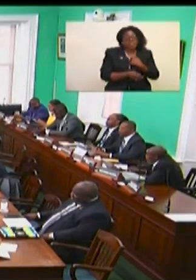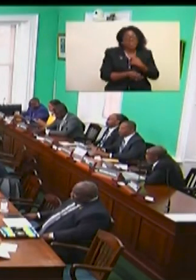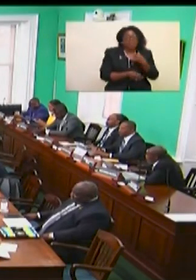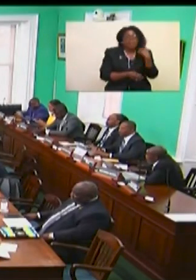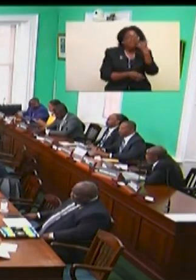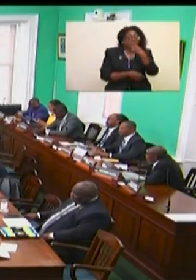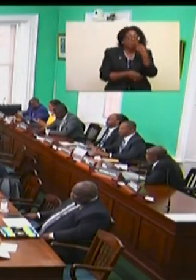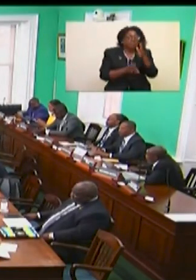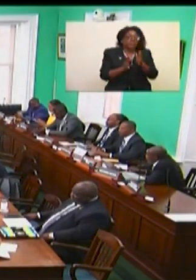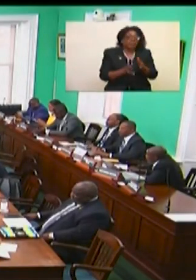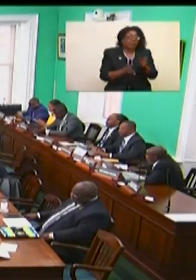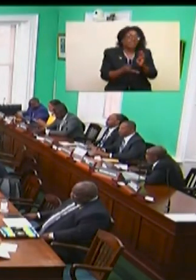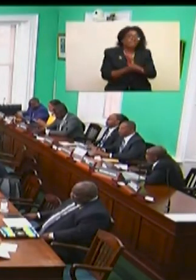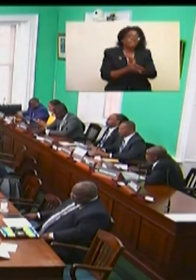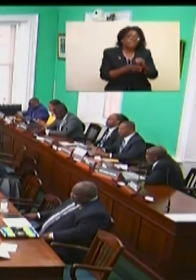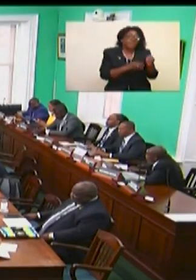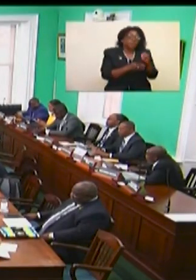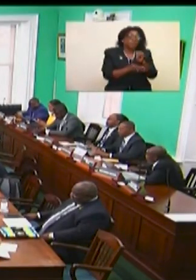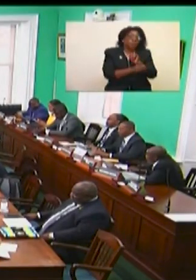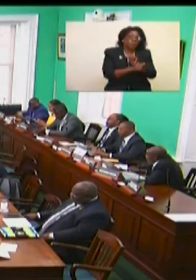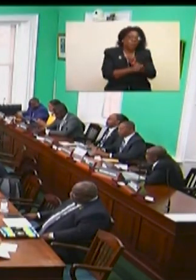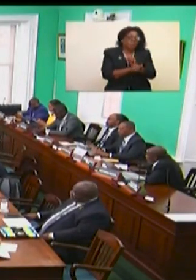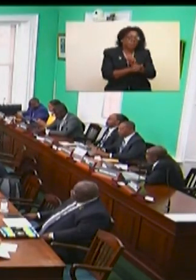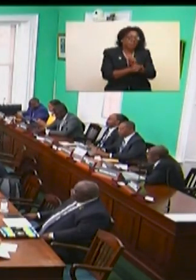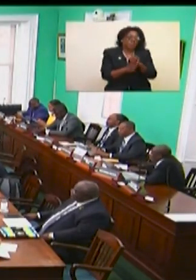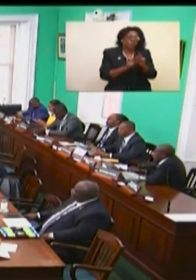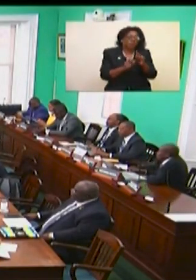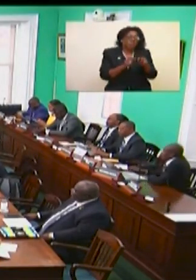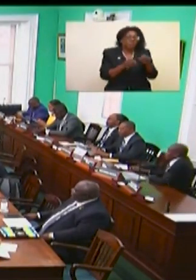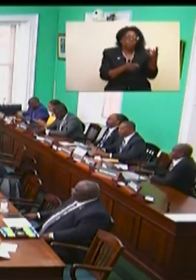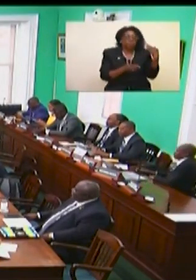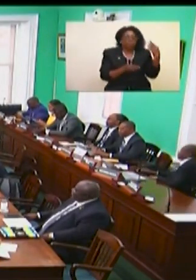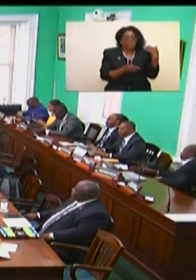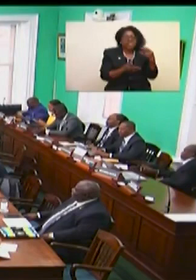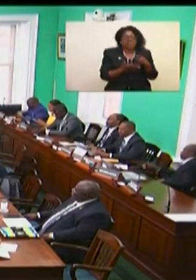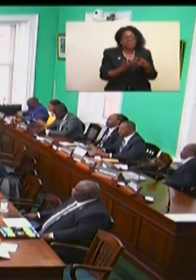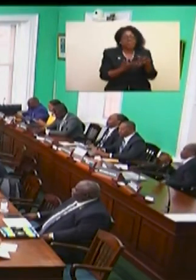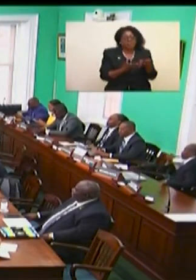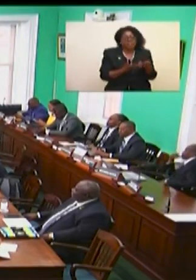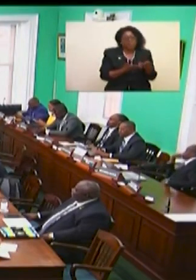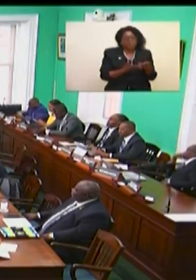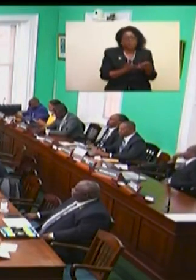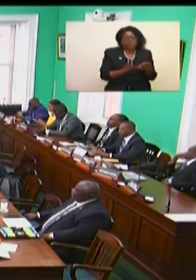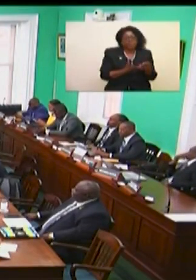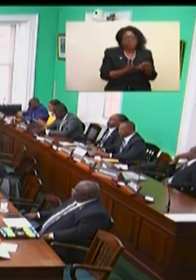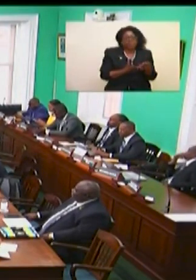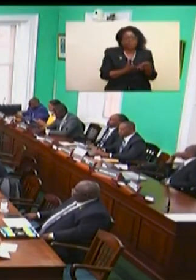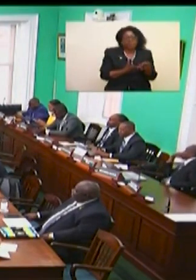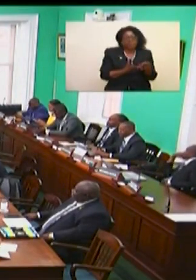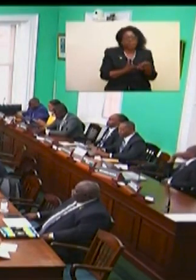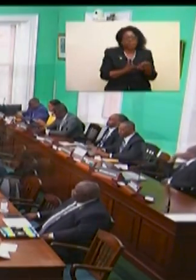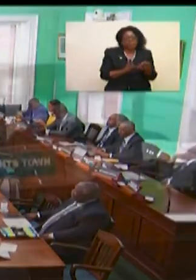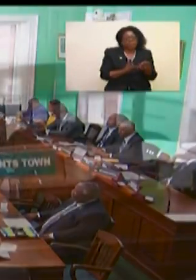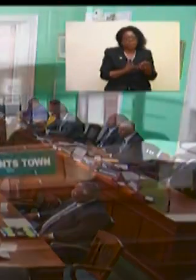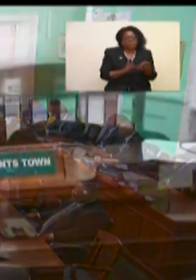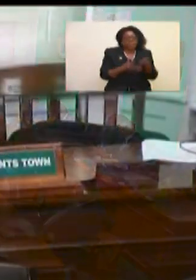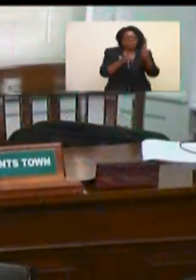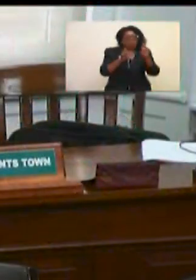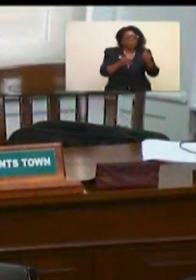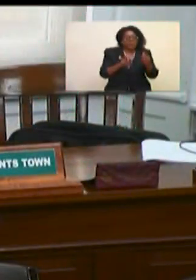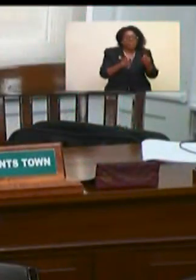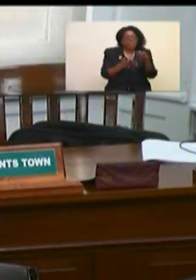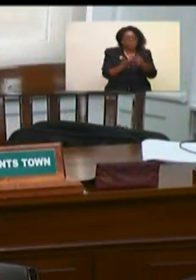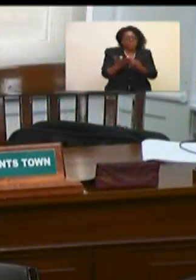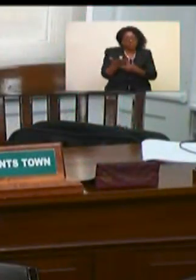Madam Speaker, Ministry of Works, we're talking about arrears and payables. Arrears and payables are required to